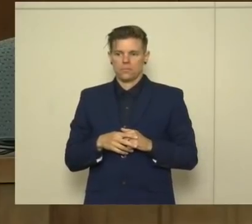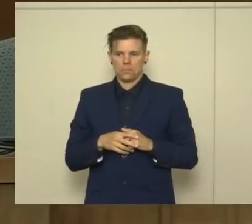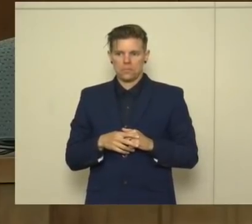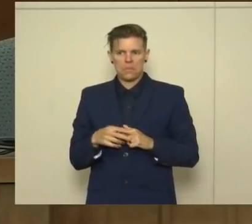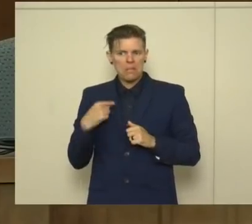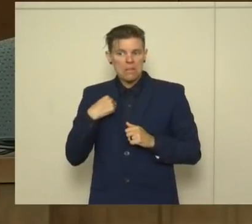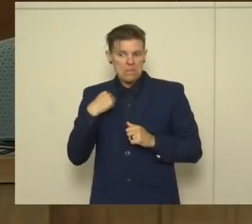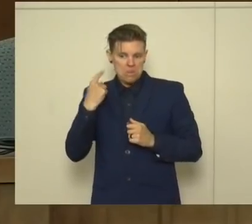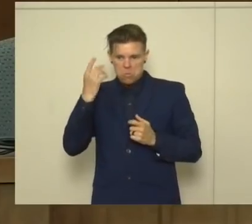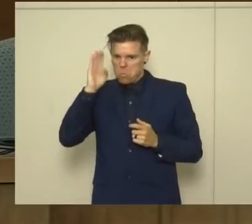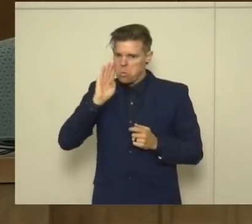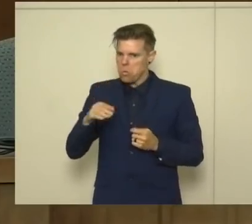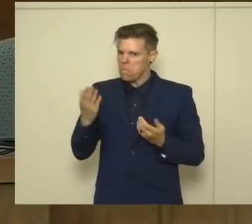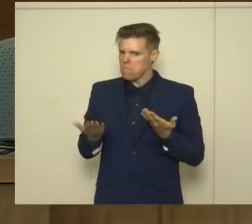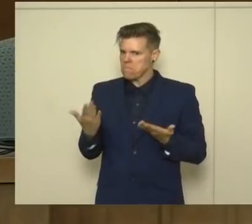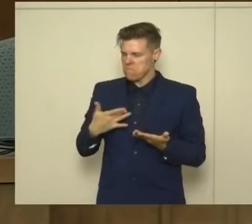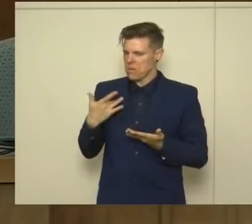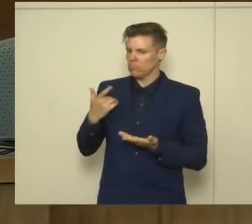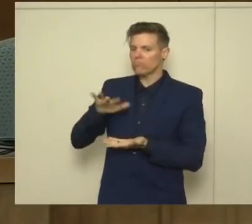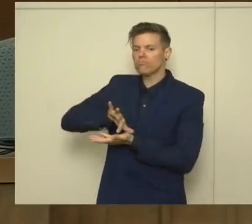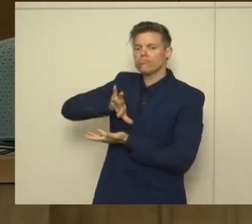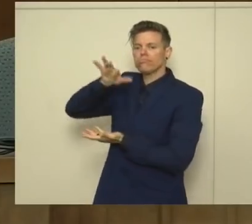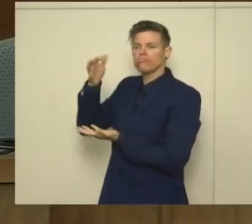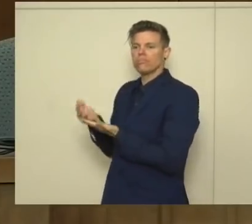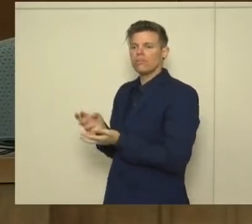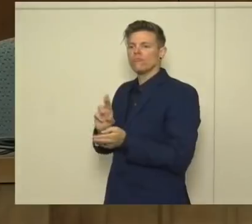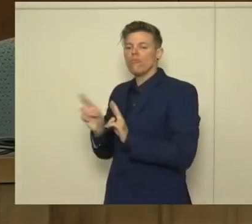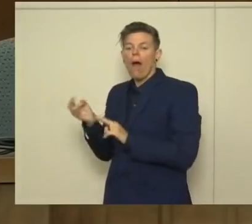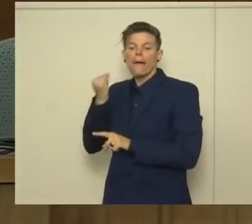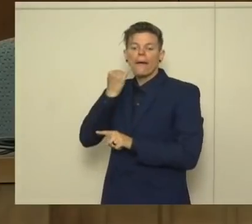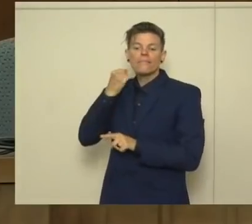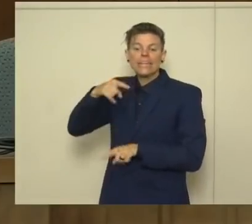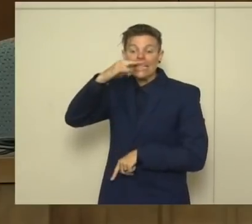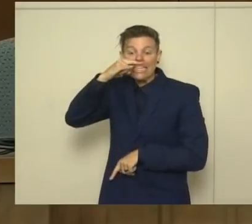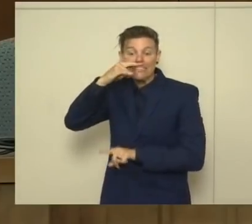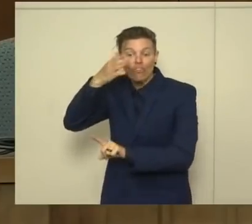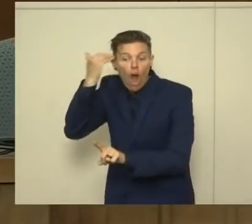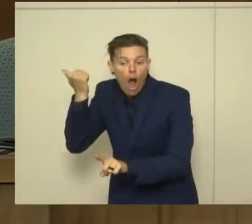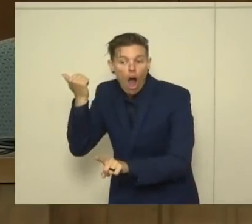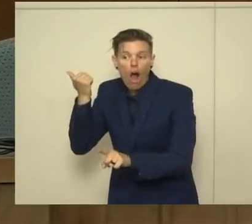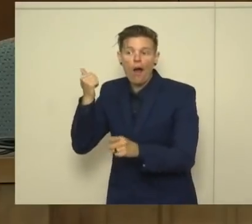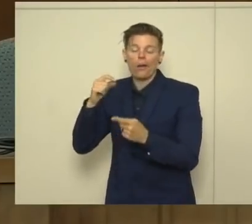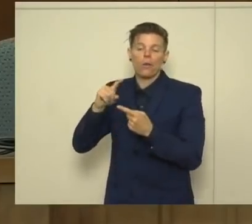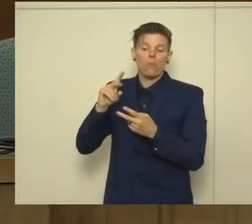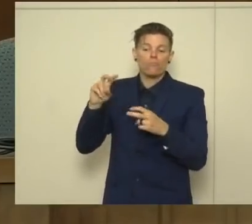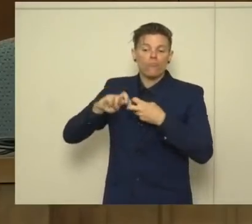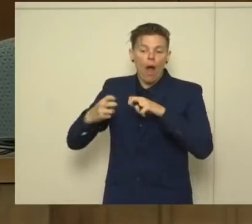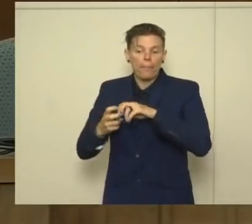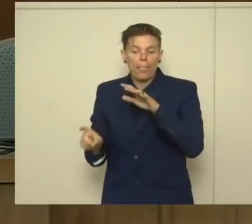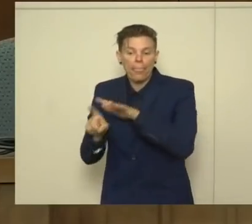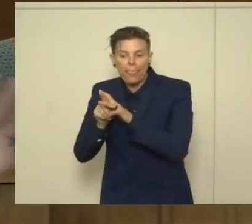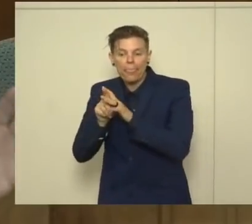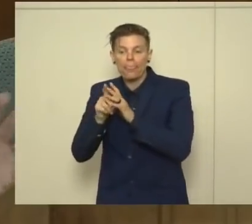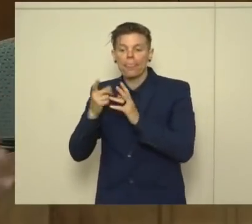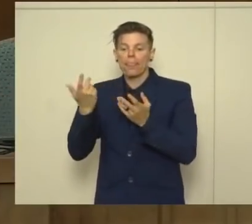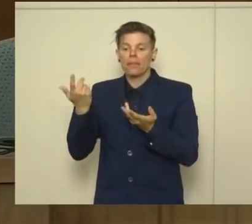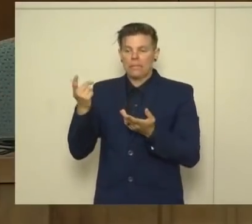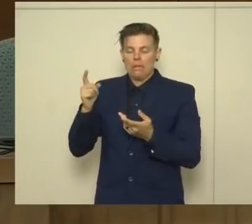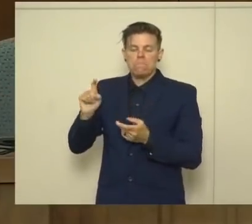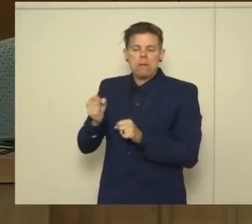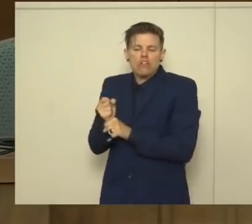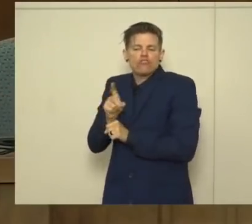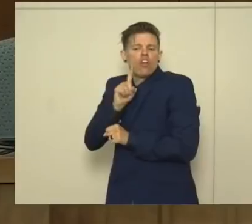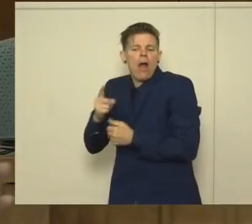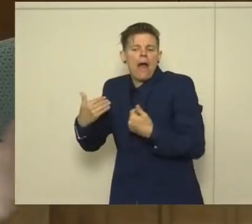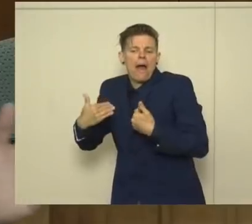adequate supply if kids forget to bring masks or there are other issues. You know, there's been, and if you go